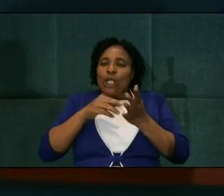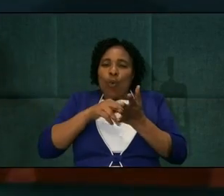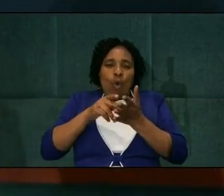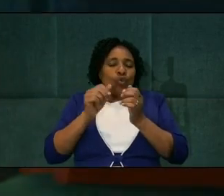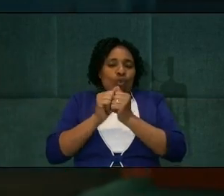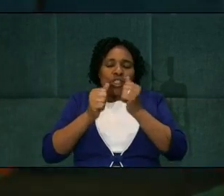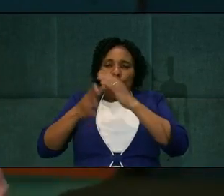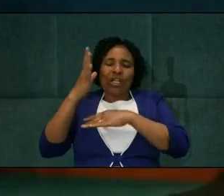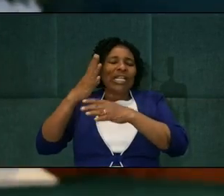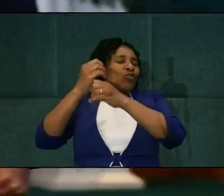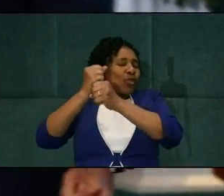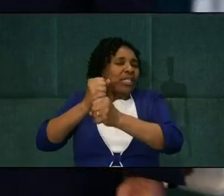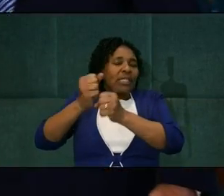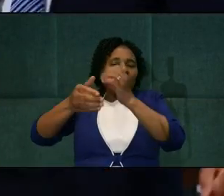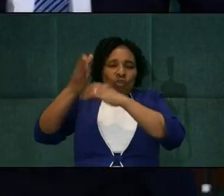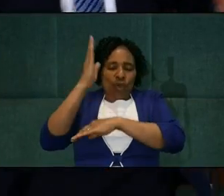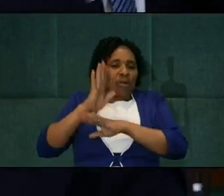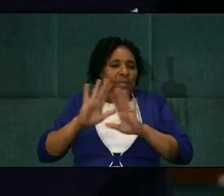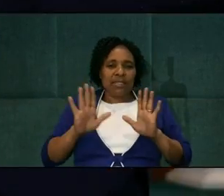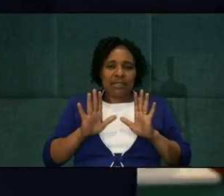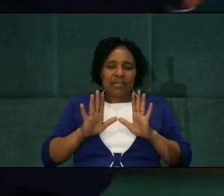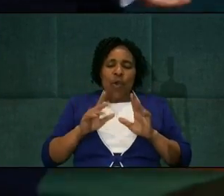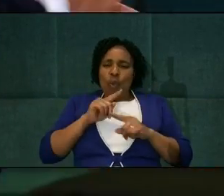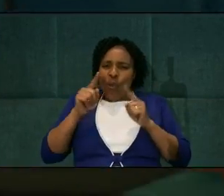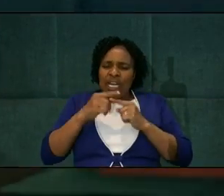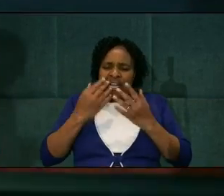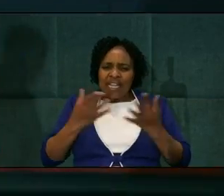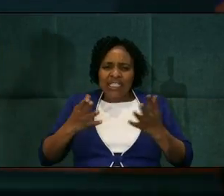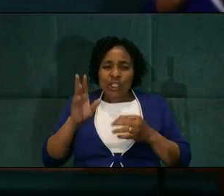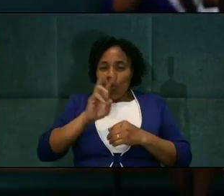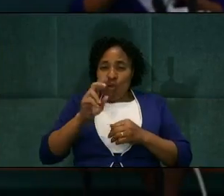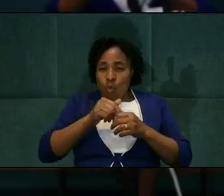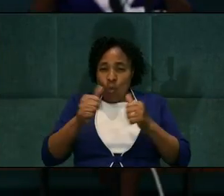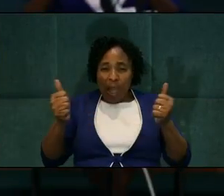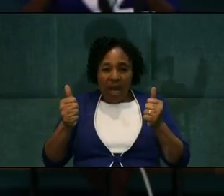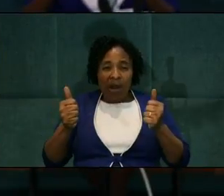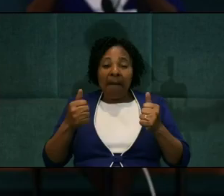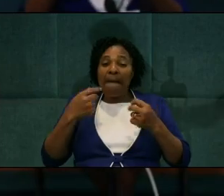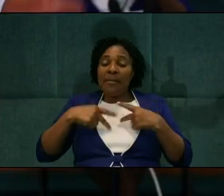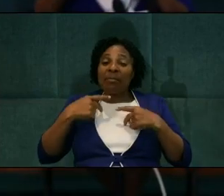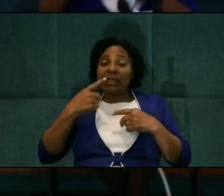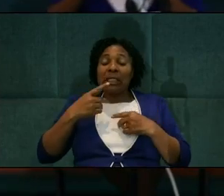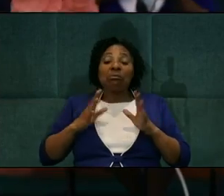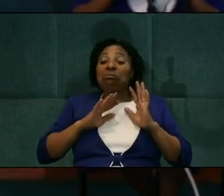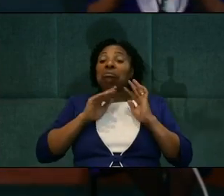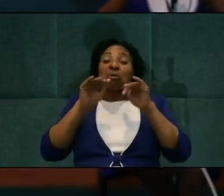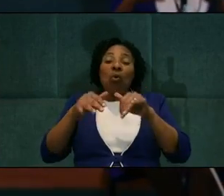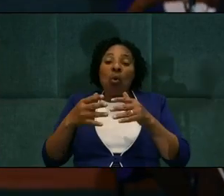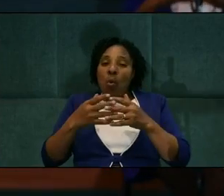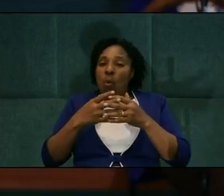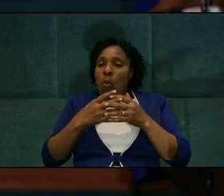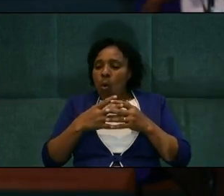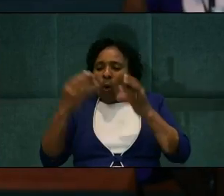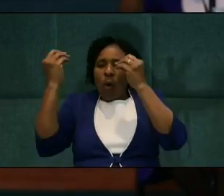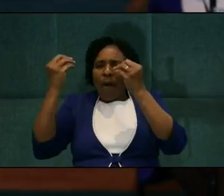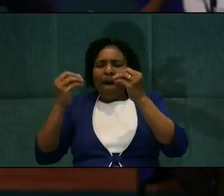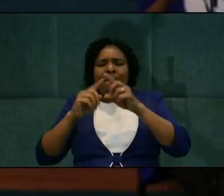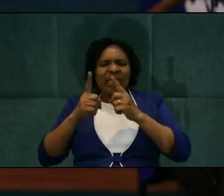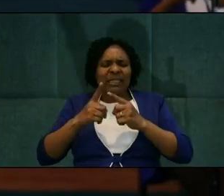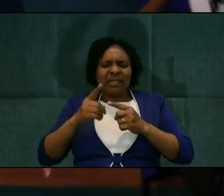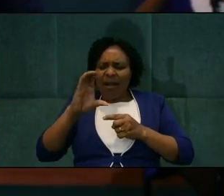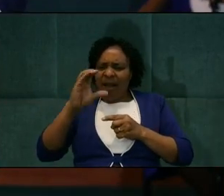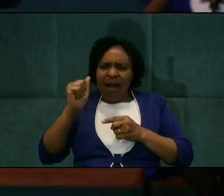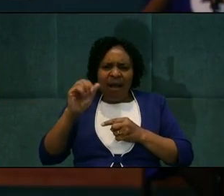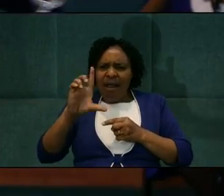They trusted God. So when things didn't look right and they said, hey, the people said, we can't go. Caleb and Joshua says, I don't care who's over